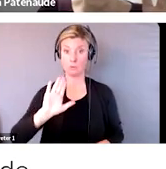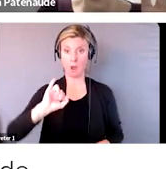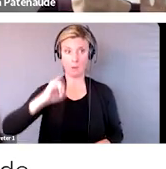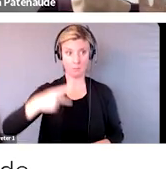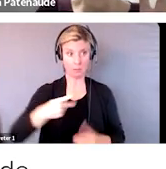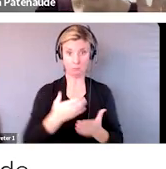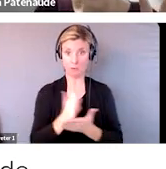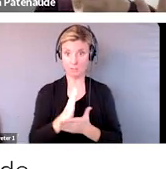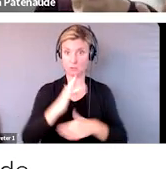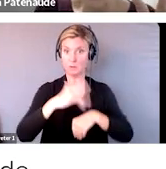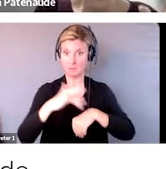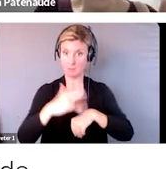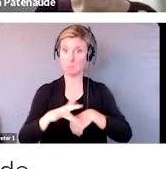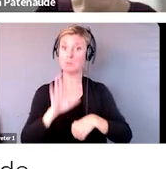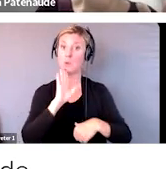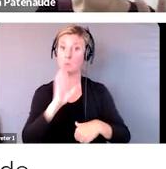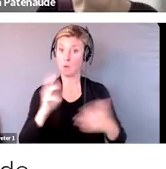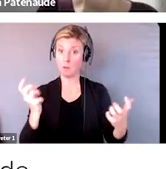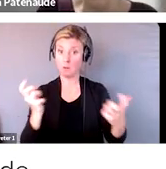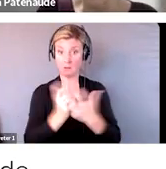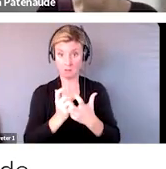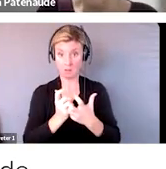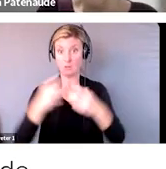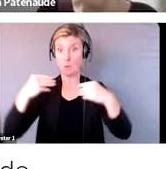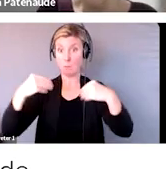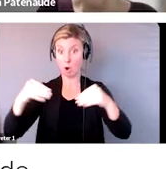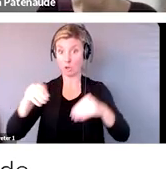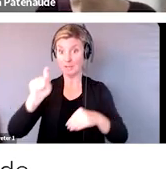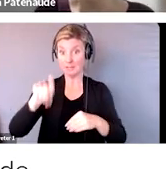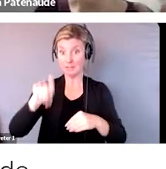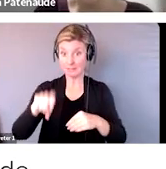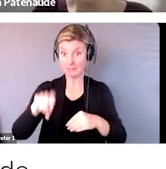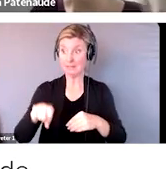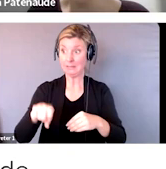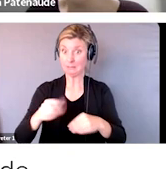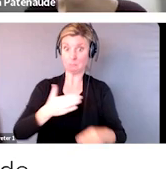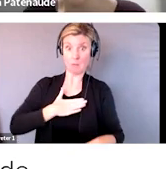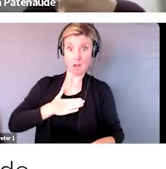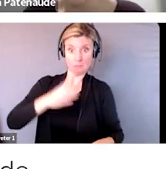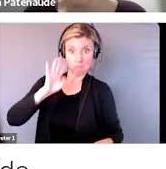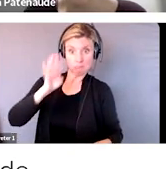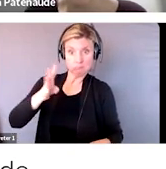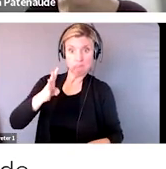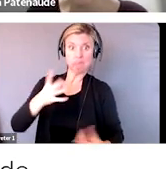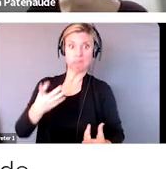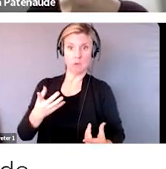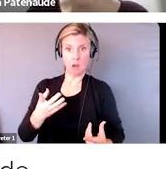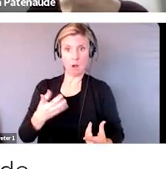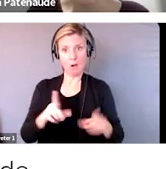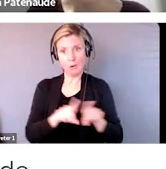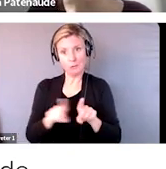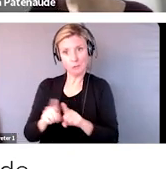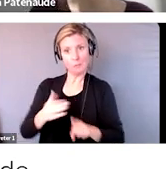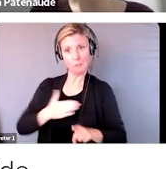that show that your product is different or your service is different than those of